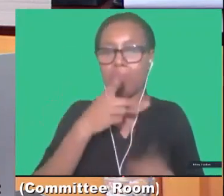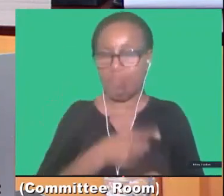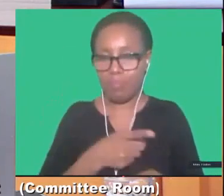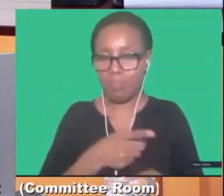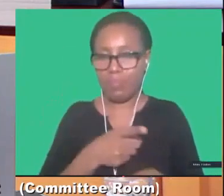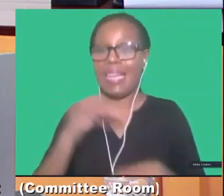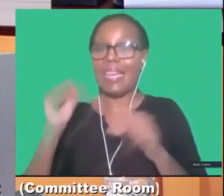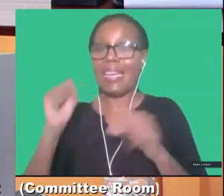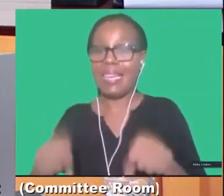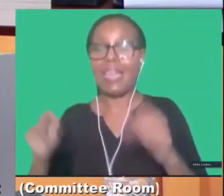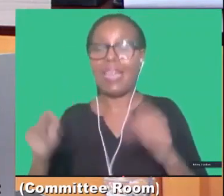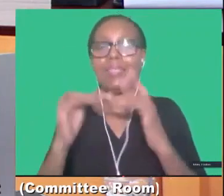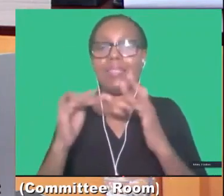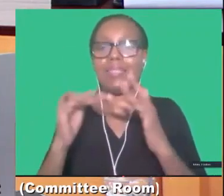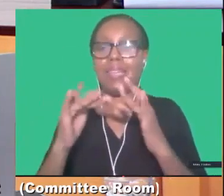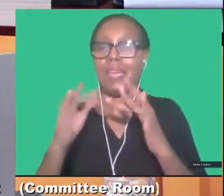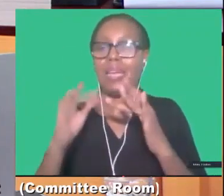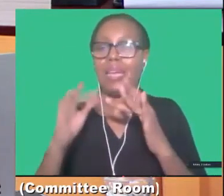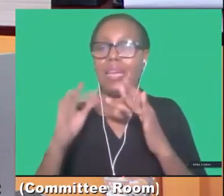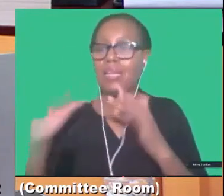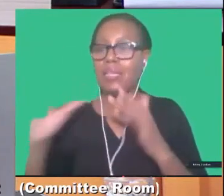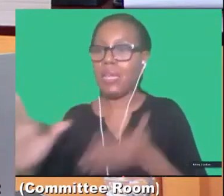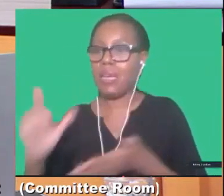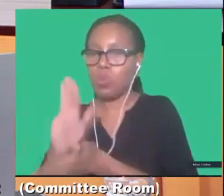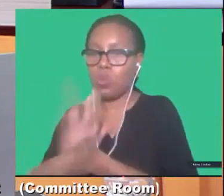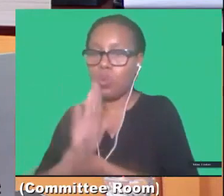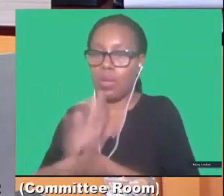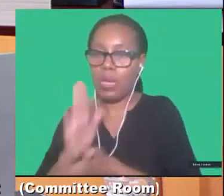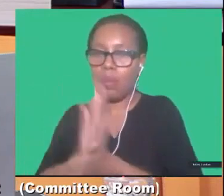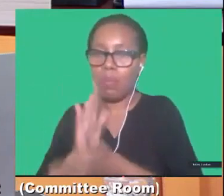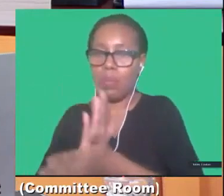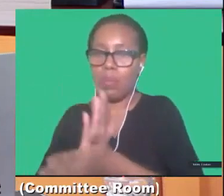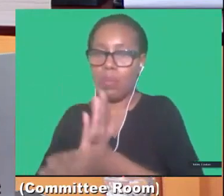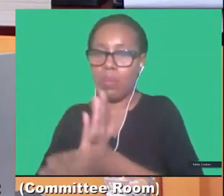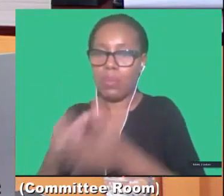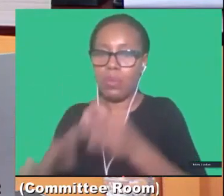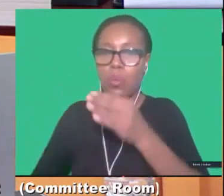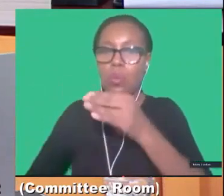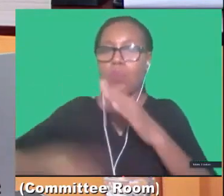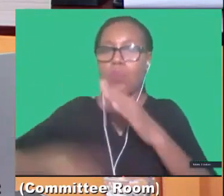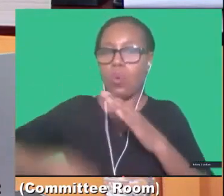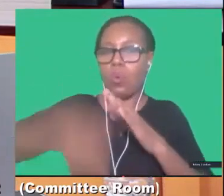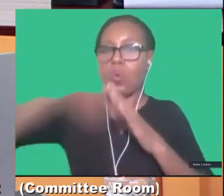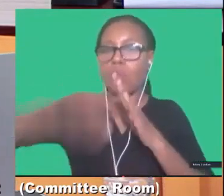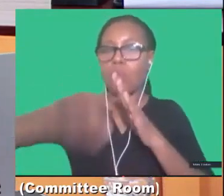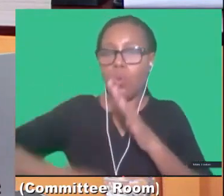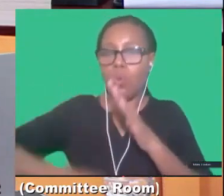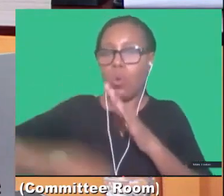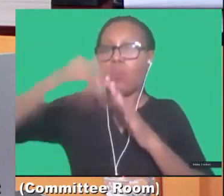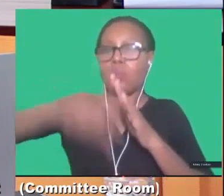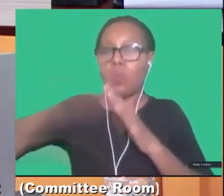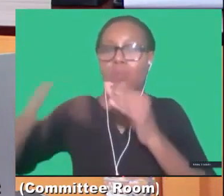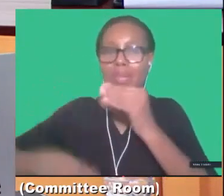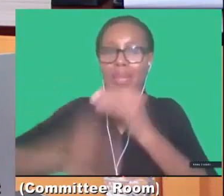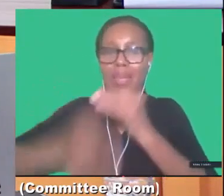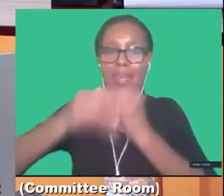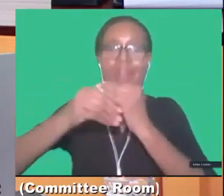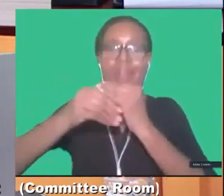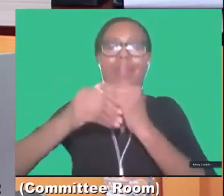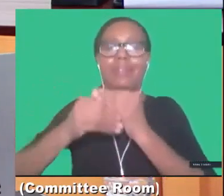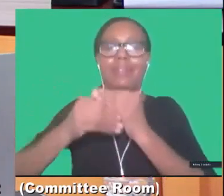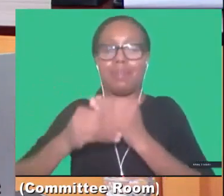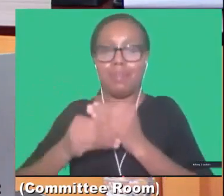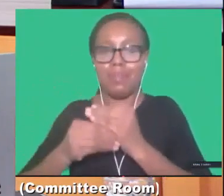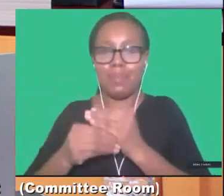However, the back-end processing is still the same as a manual system. So our officers still have to retrieve